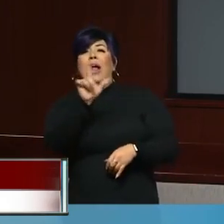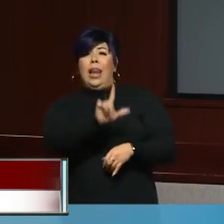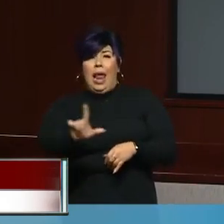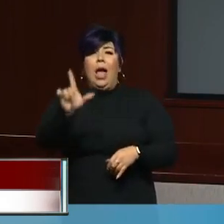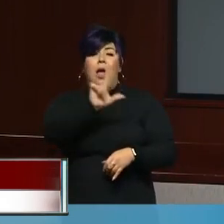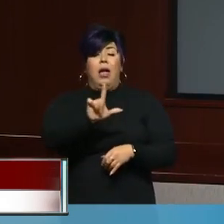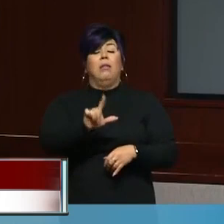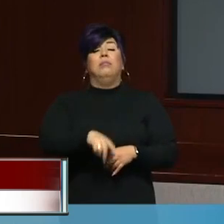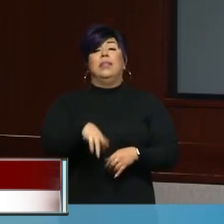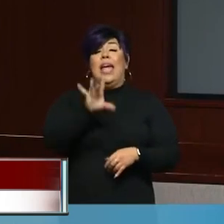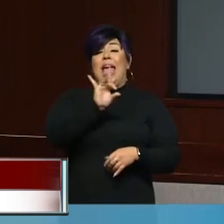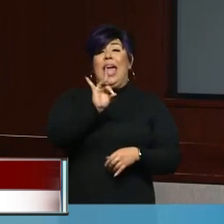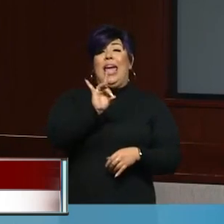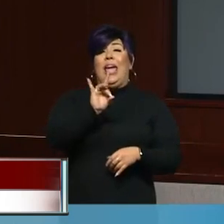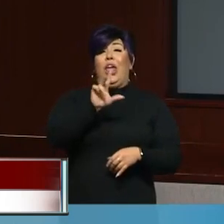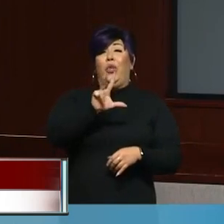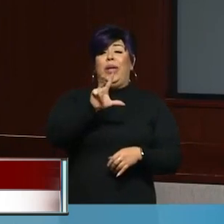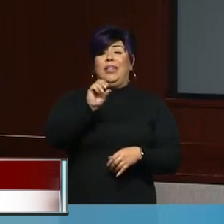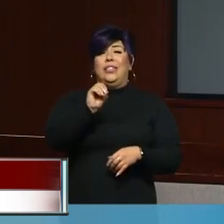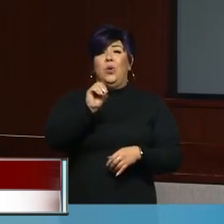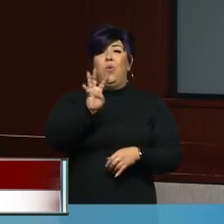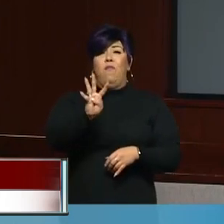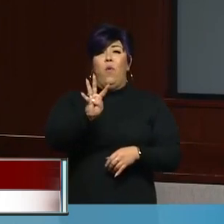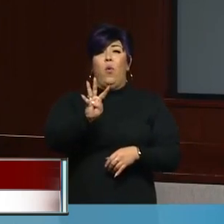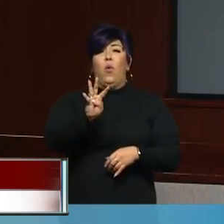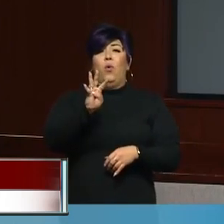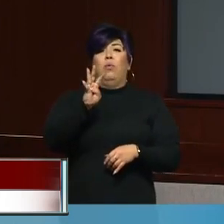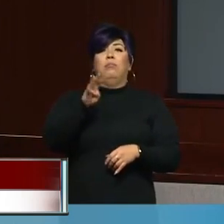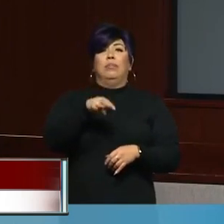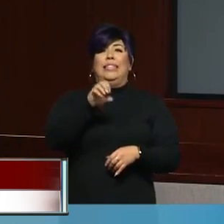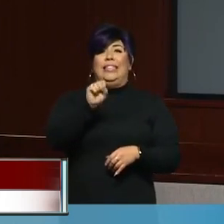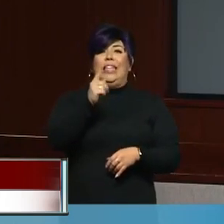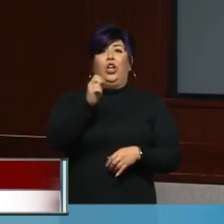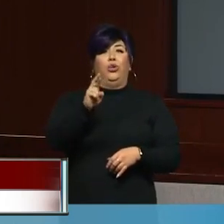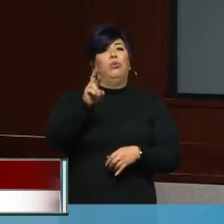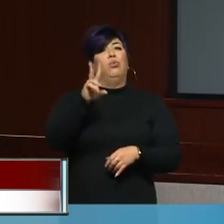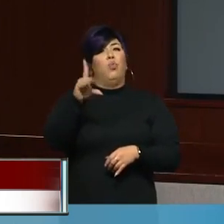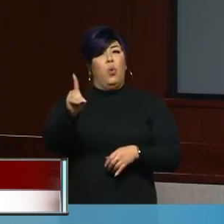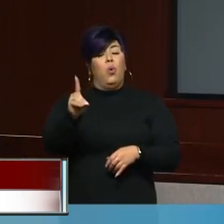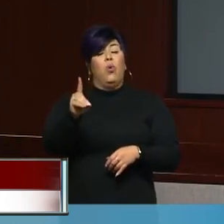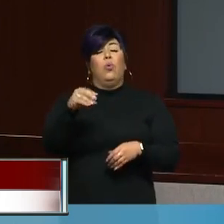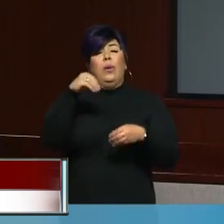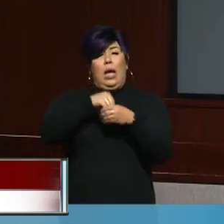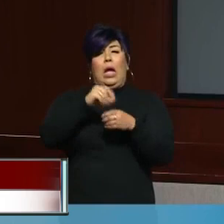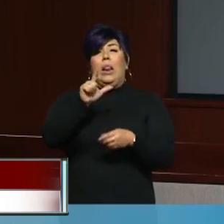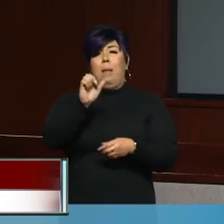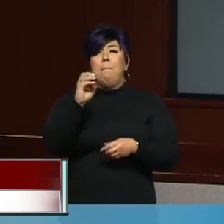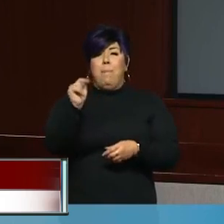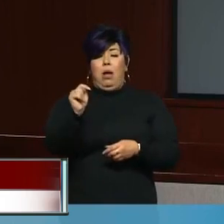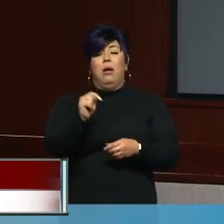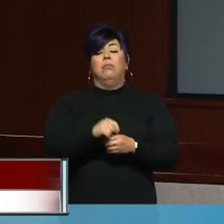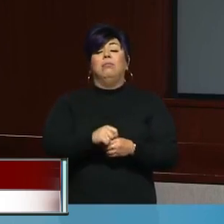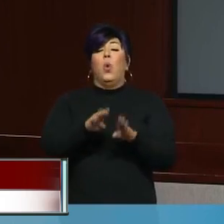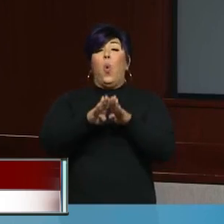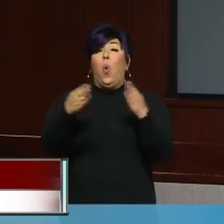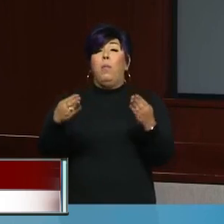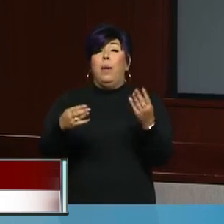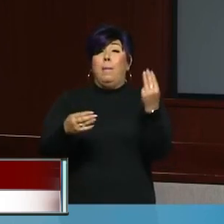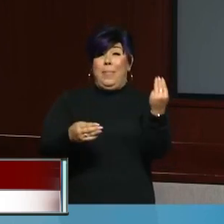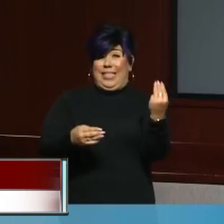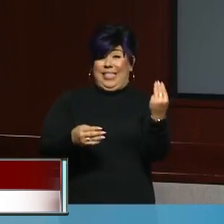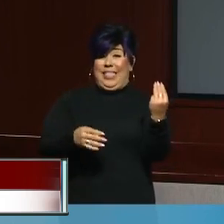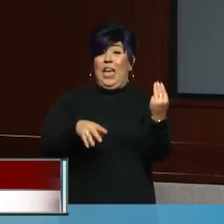The address is 8304 Segru Road. In Lamont, the hours are Monday,